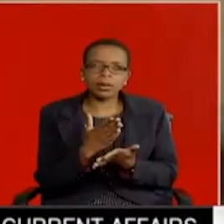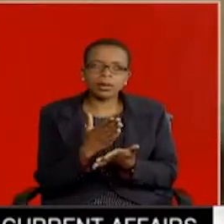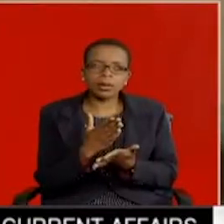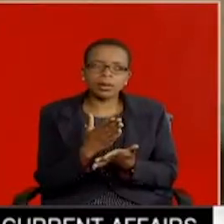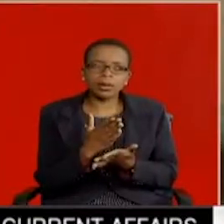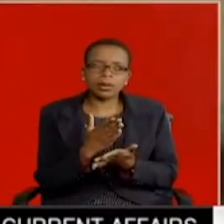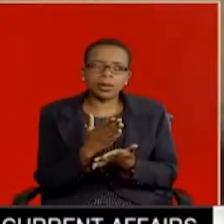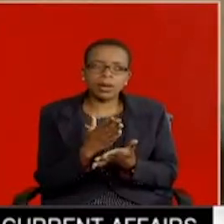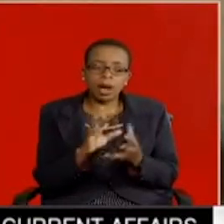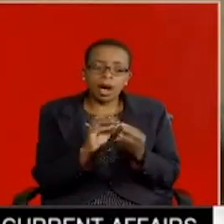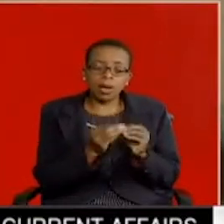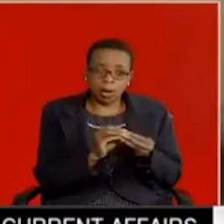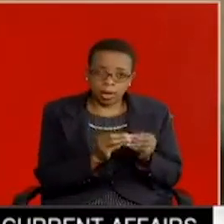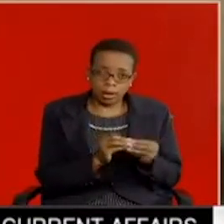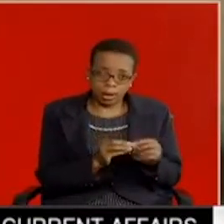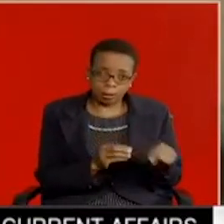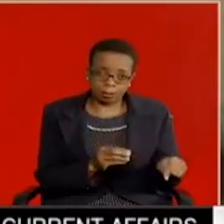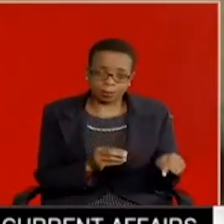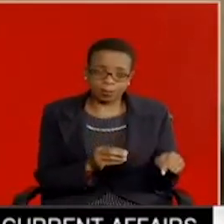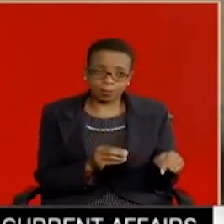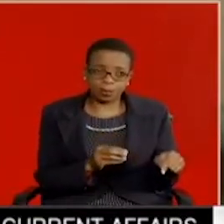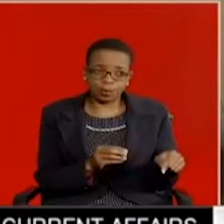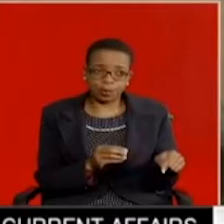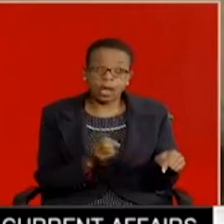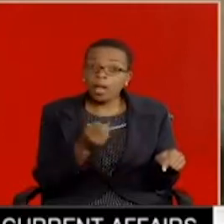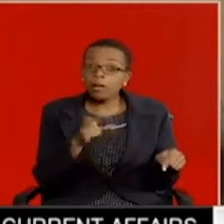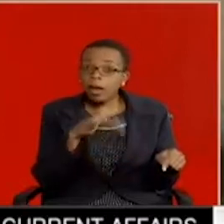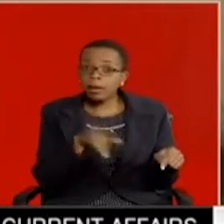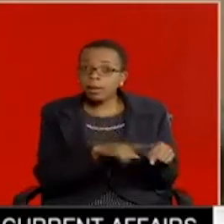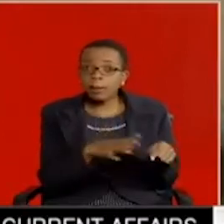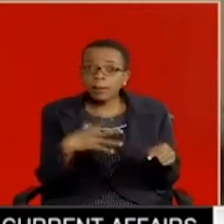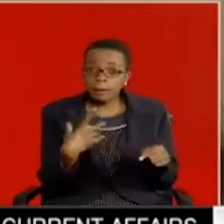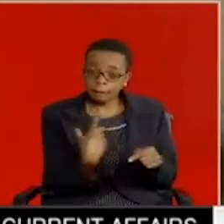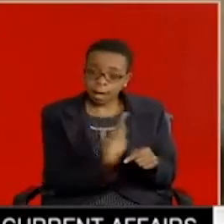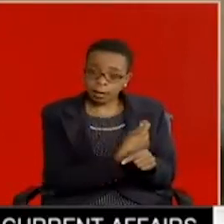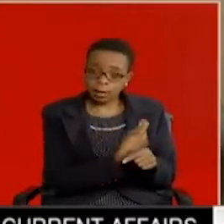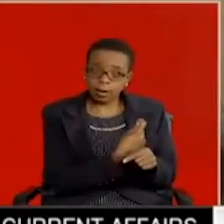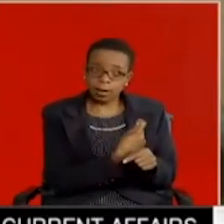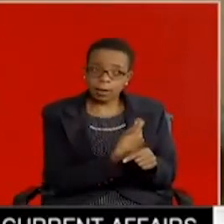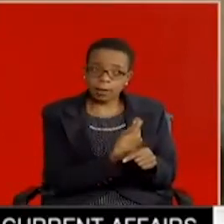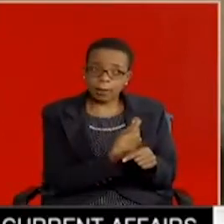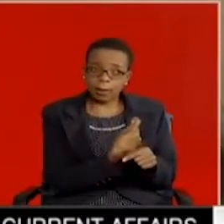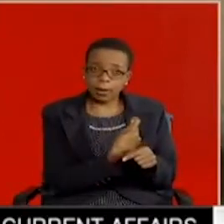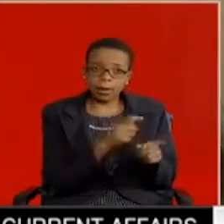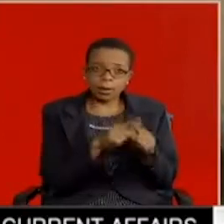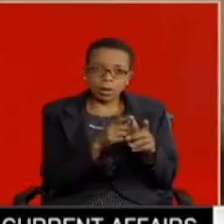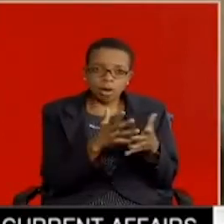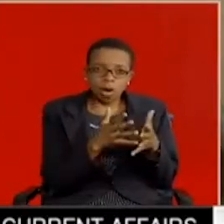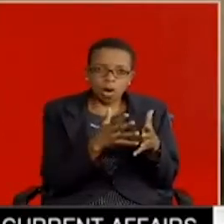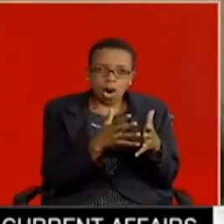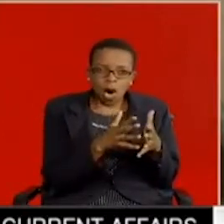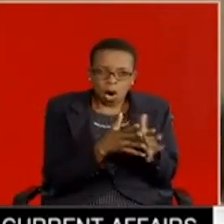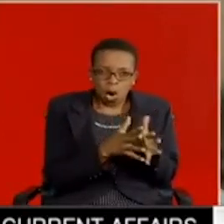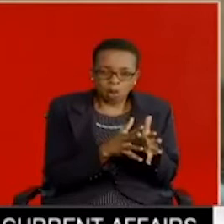the manufacturer. If we are to get our vaccines at a certain temperature,